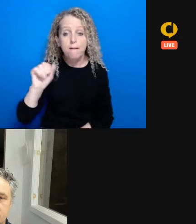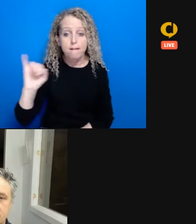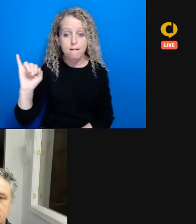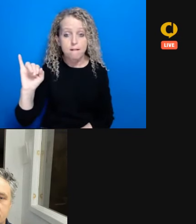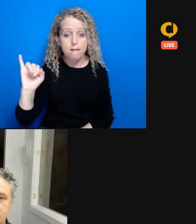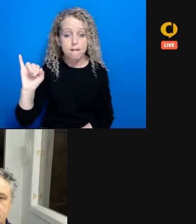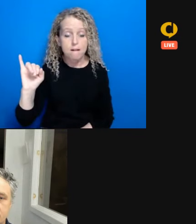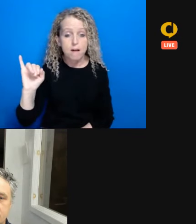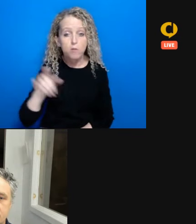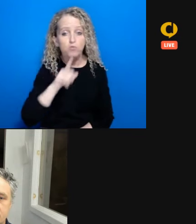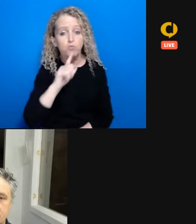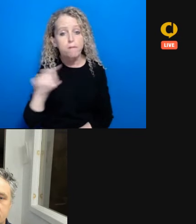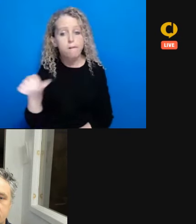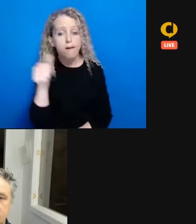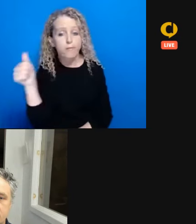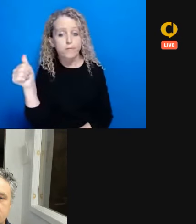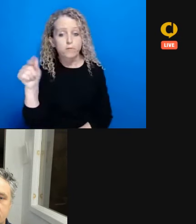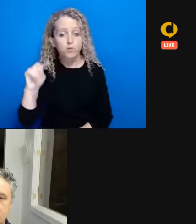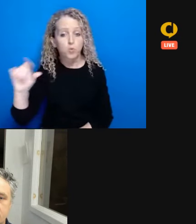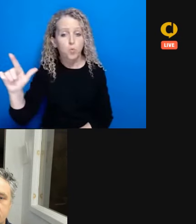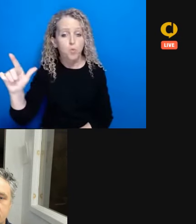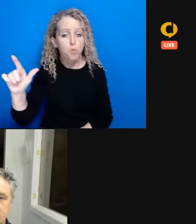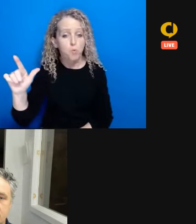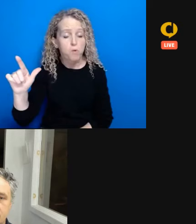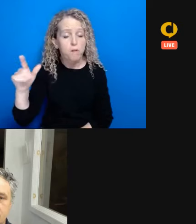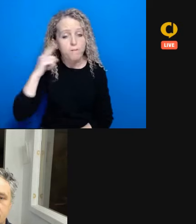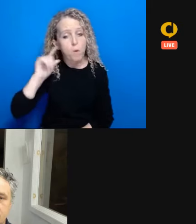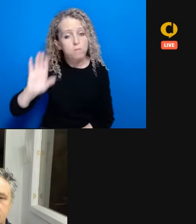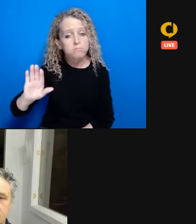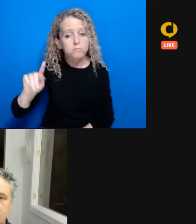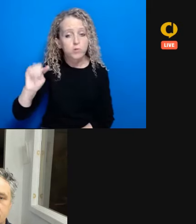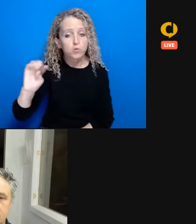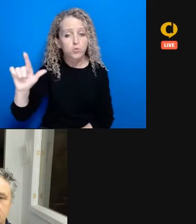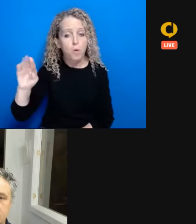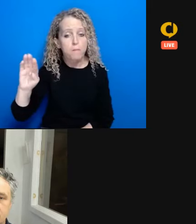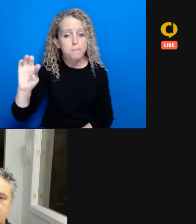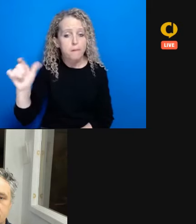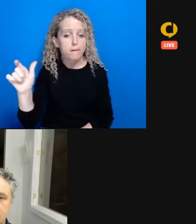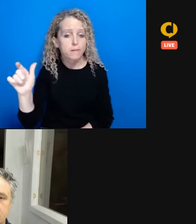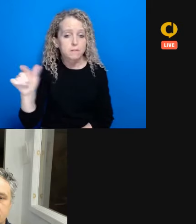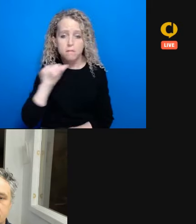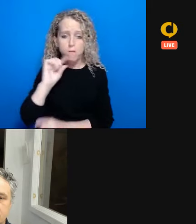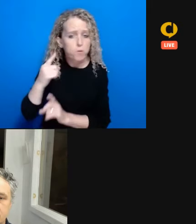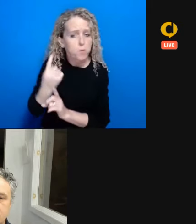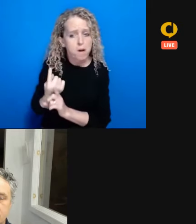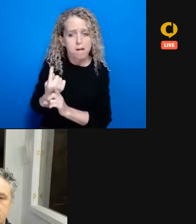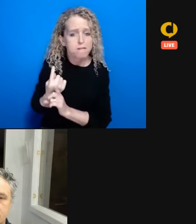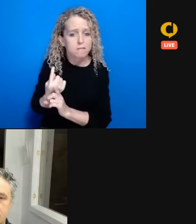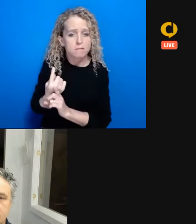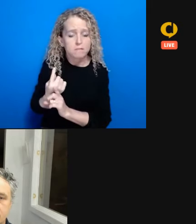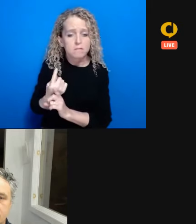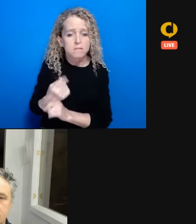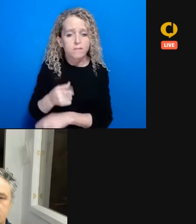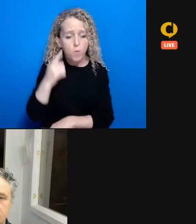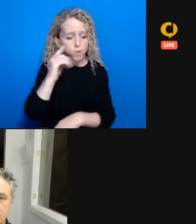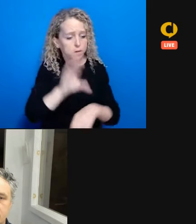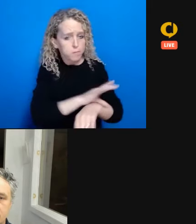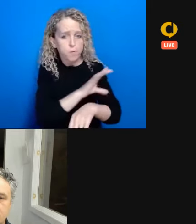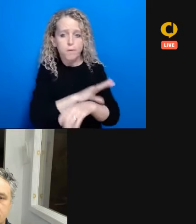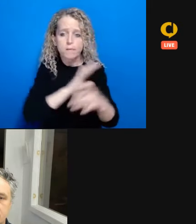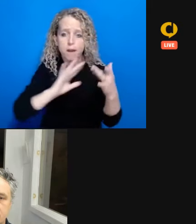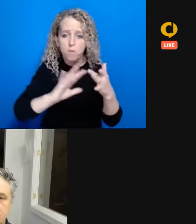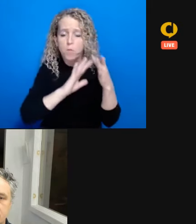my toolbox. And I am not the only one, actually, in computer networks and cybersecurity who